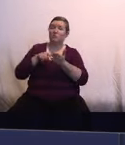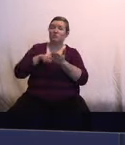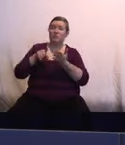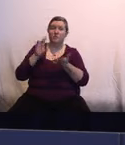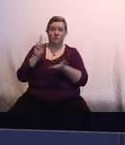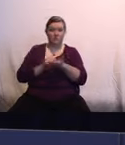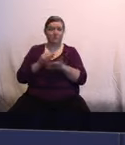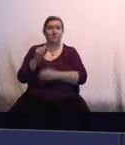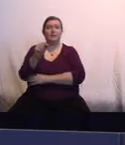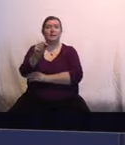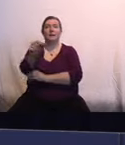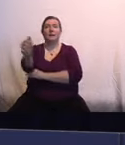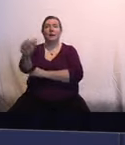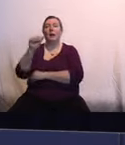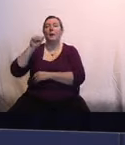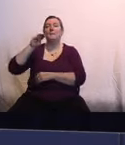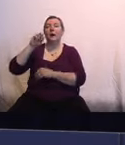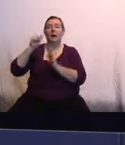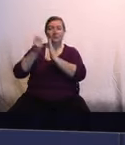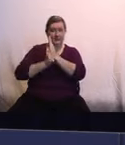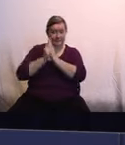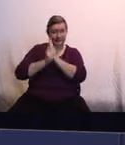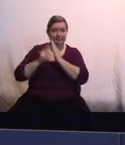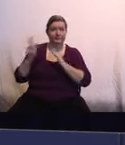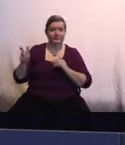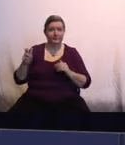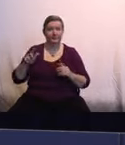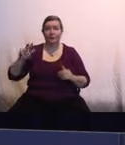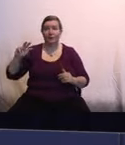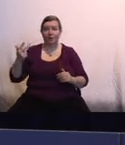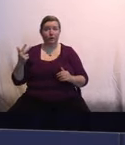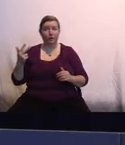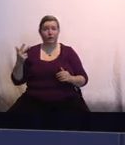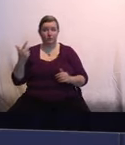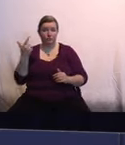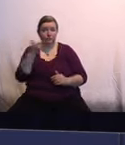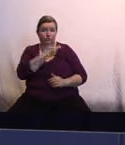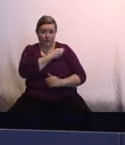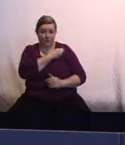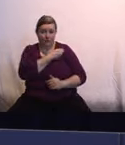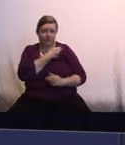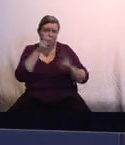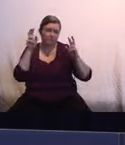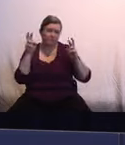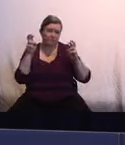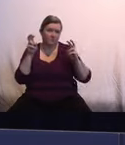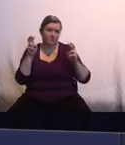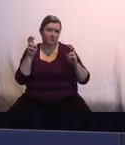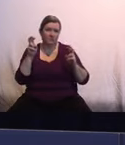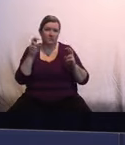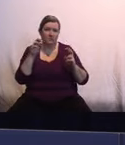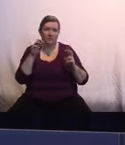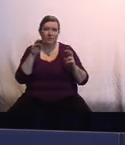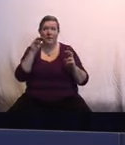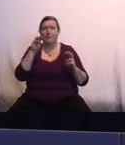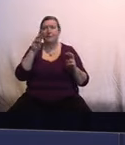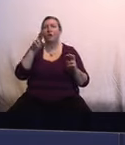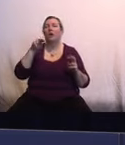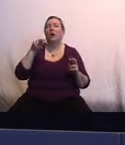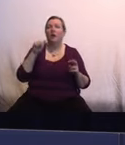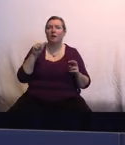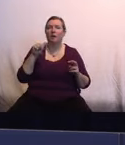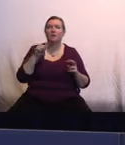Medical Association found that a third dose of a COVID-19 mRNA vaccine, that is Pfizer or